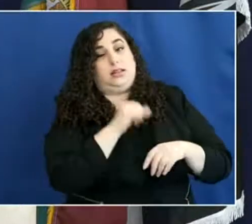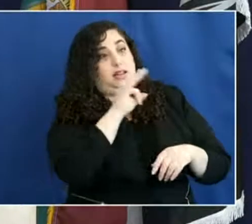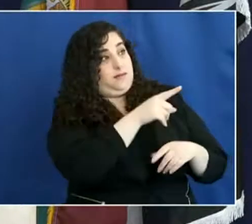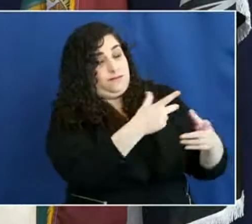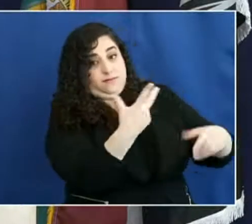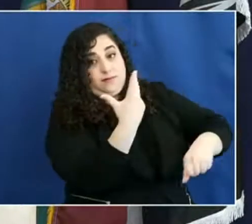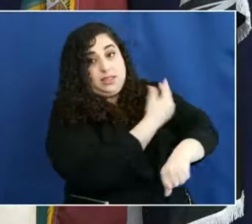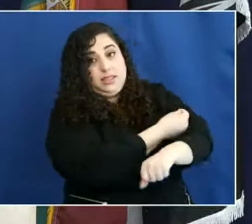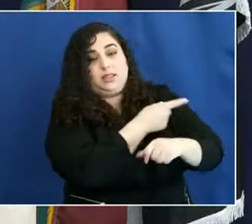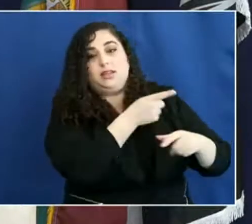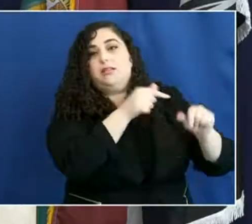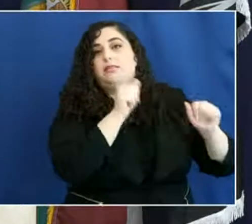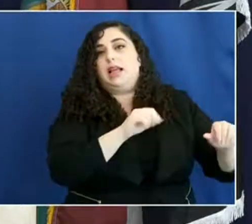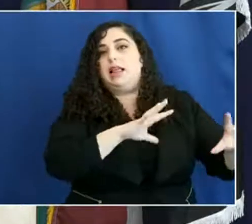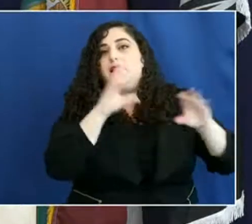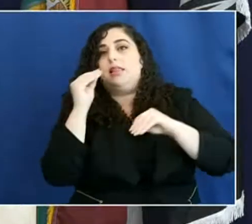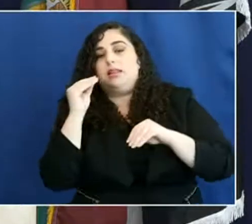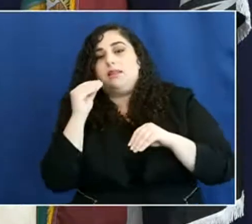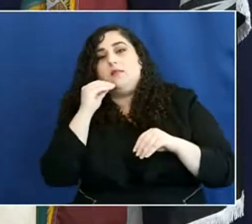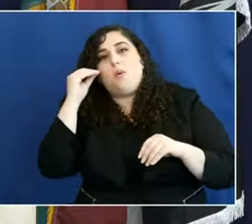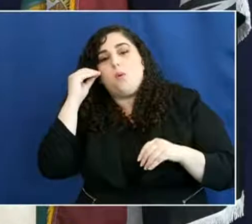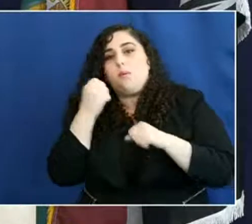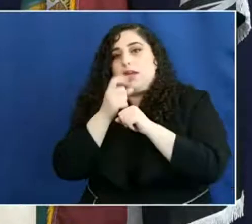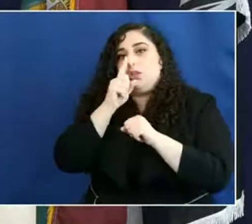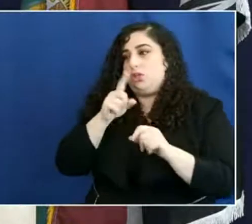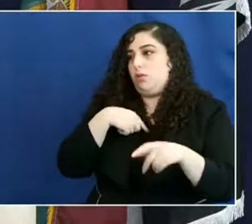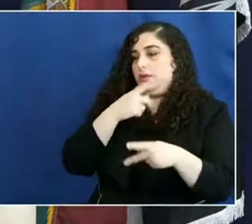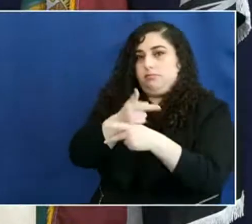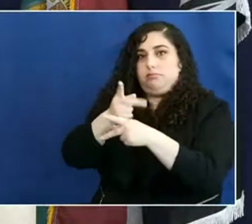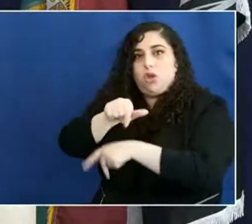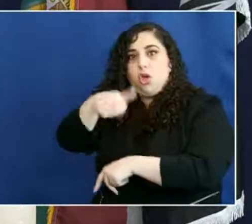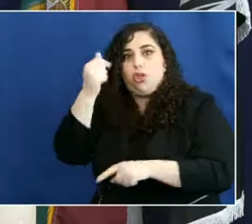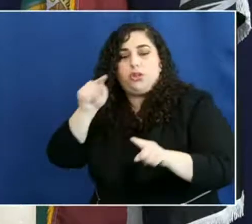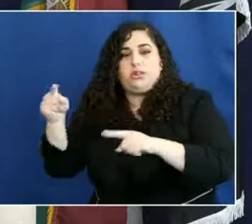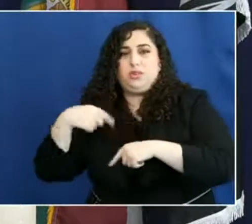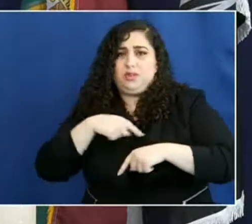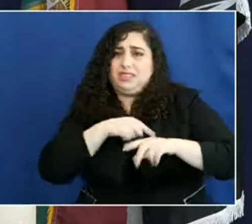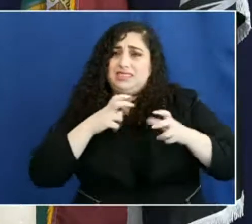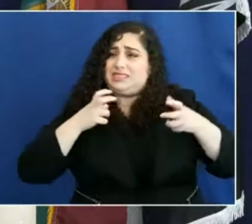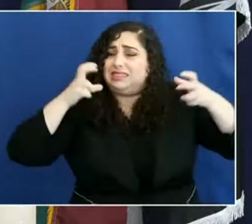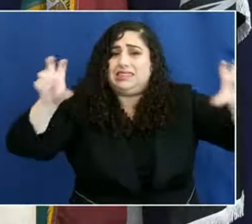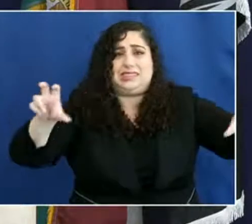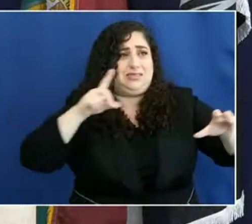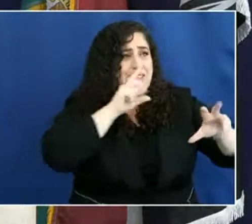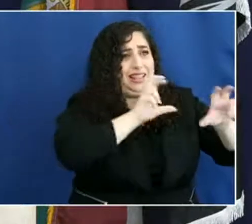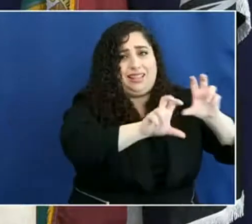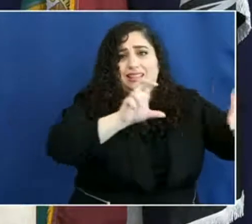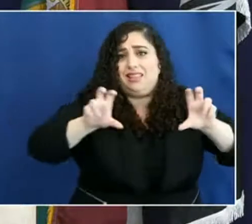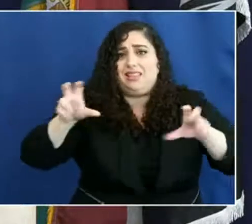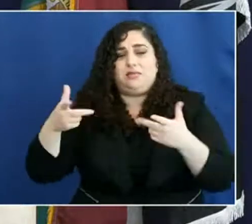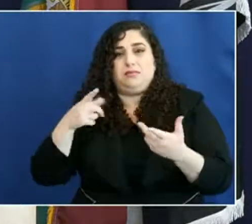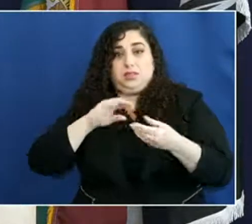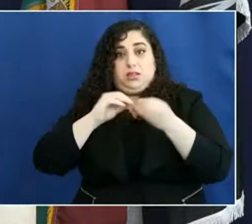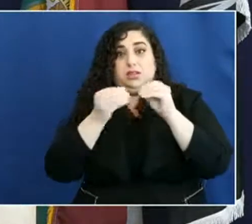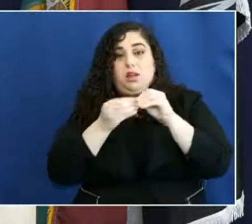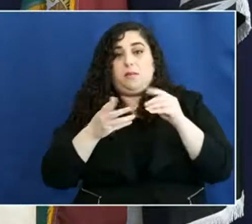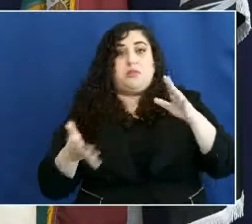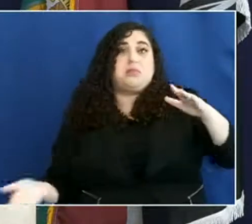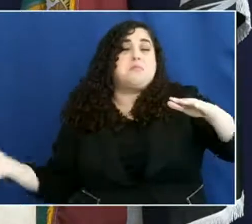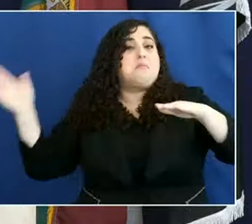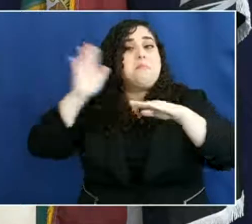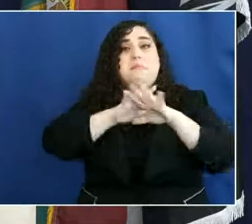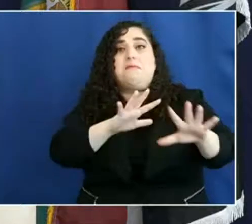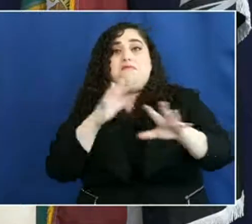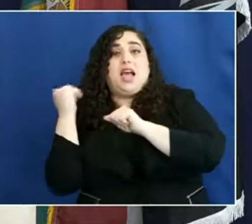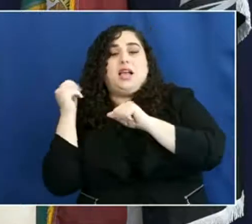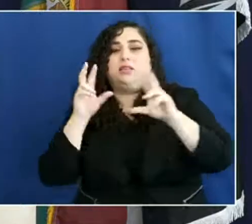their house. But we are exerting tremendous effort. But you're not going to see the numbers that you see at a superstation